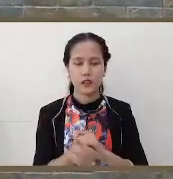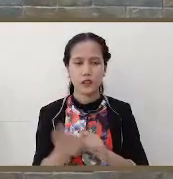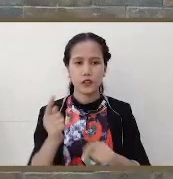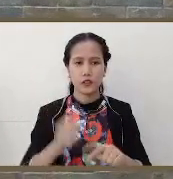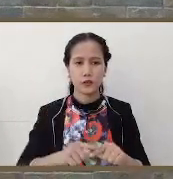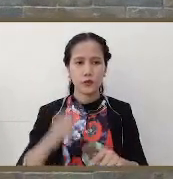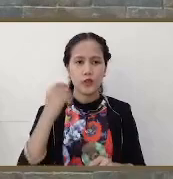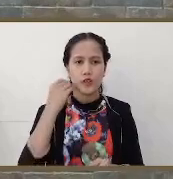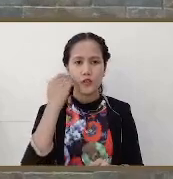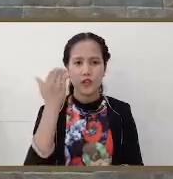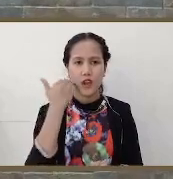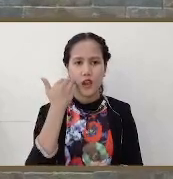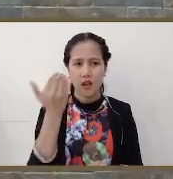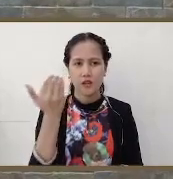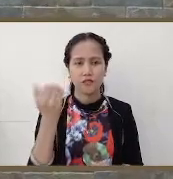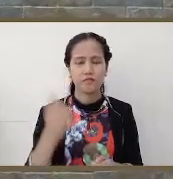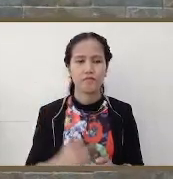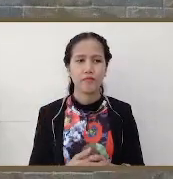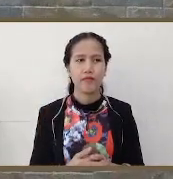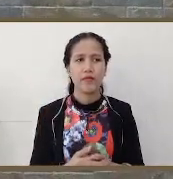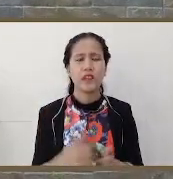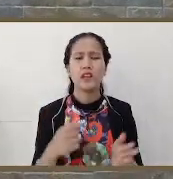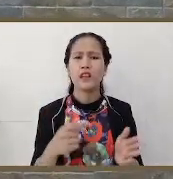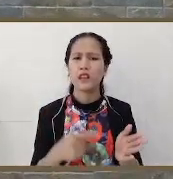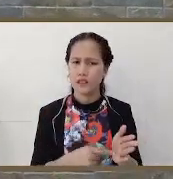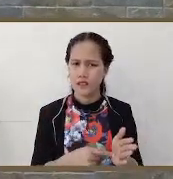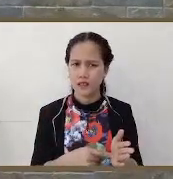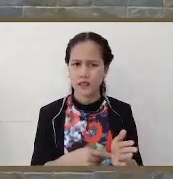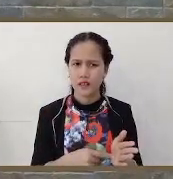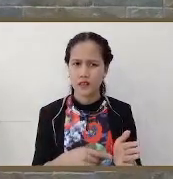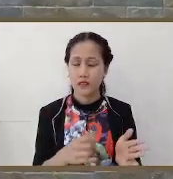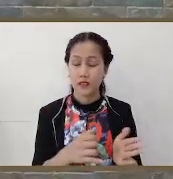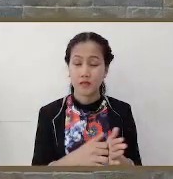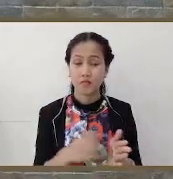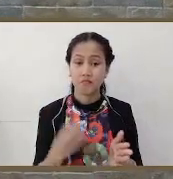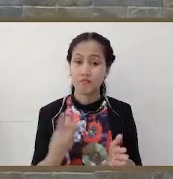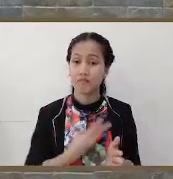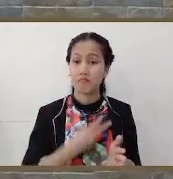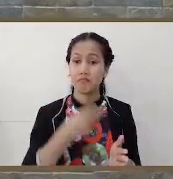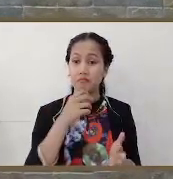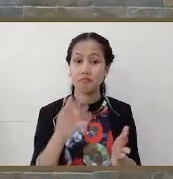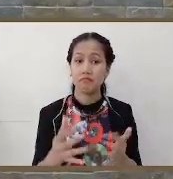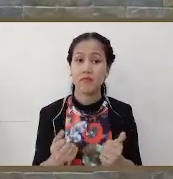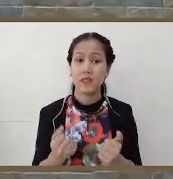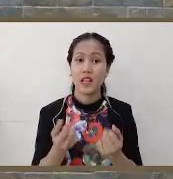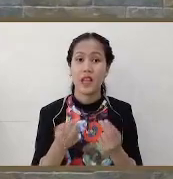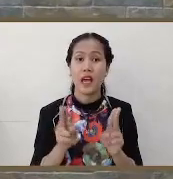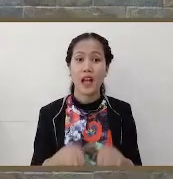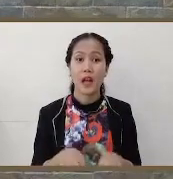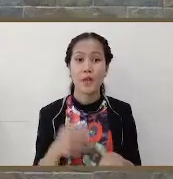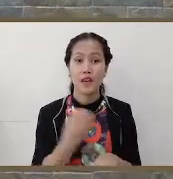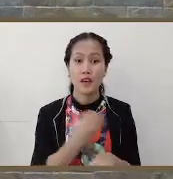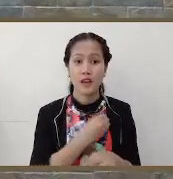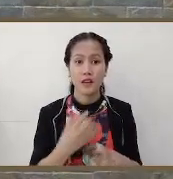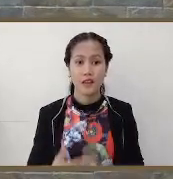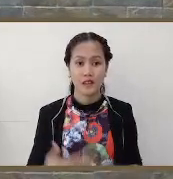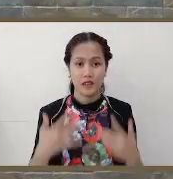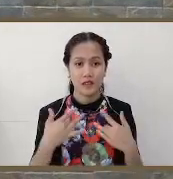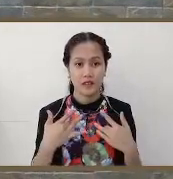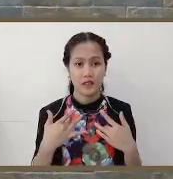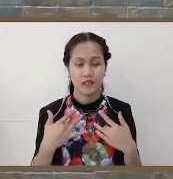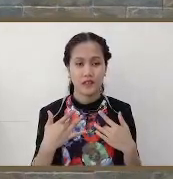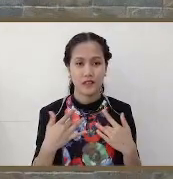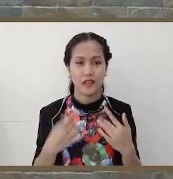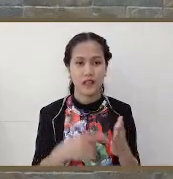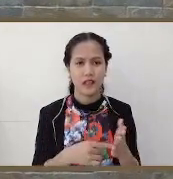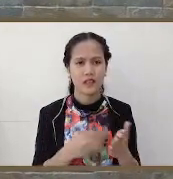ko nga po mga kapatid, this is something na hindi po natin gugustuhin mangyari sa buhay po natin. This is something na hindi natin gugustuhin